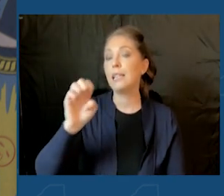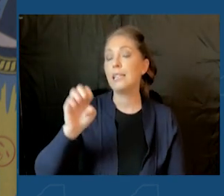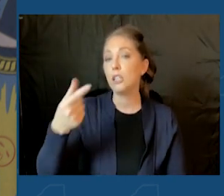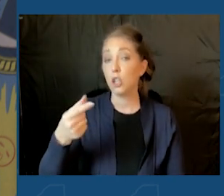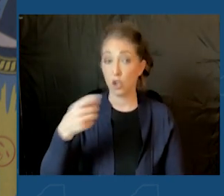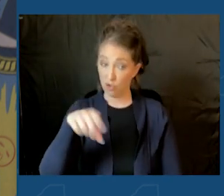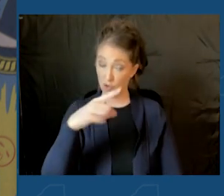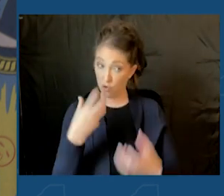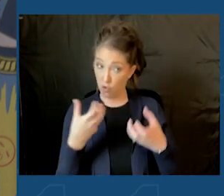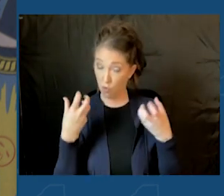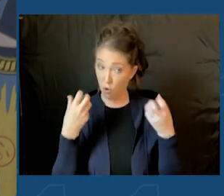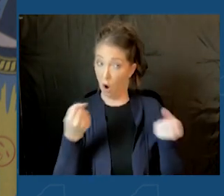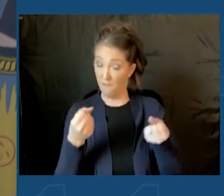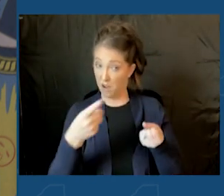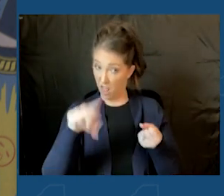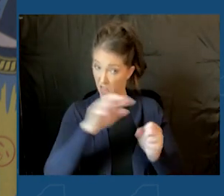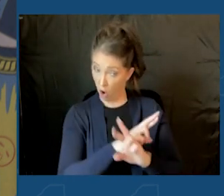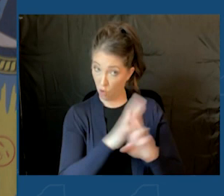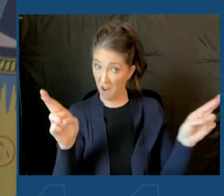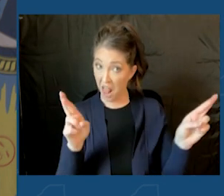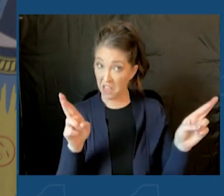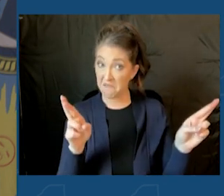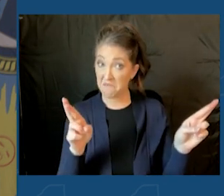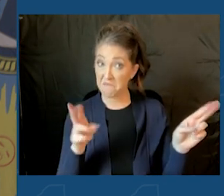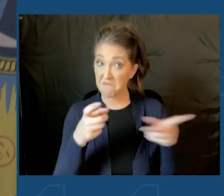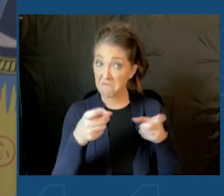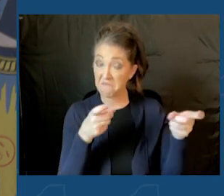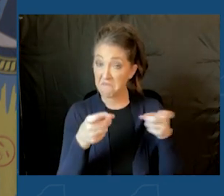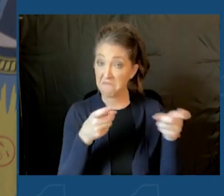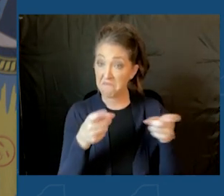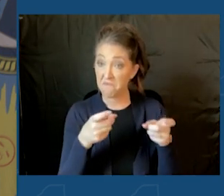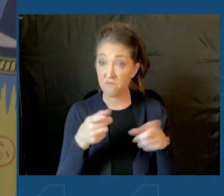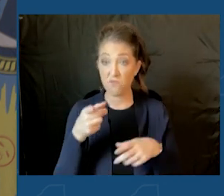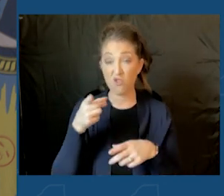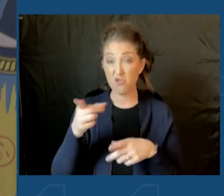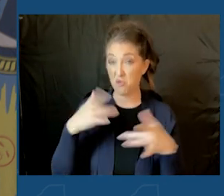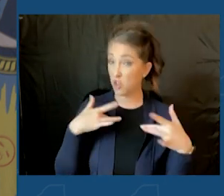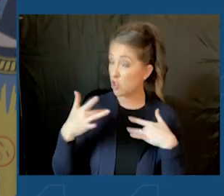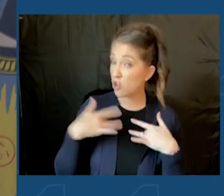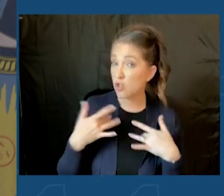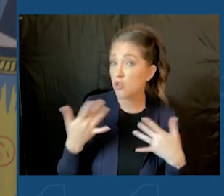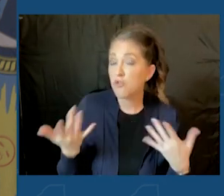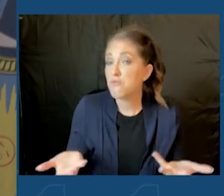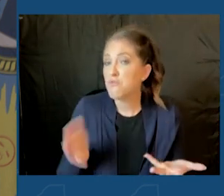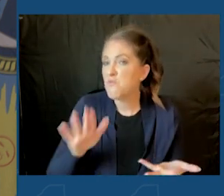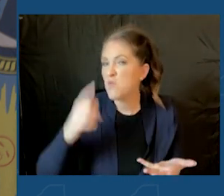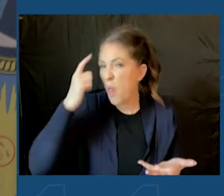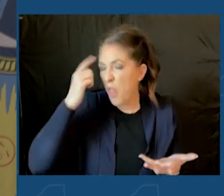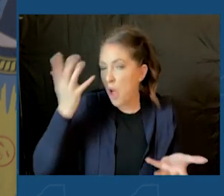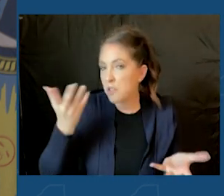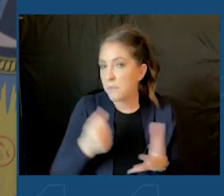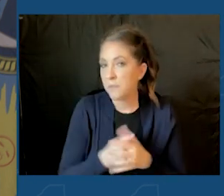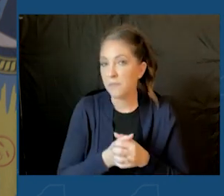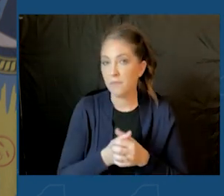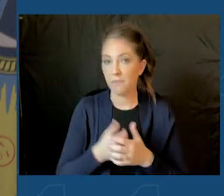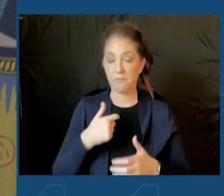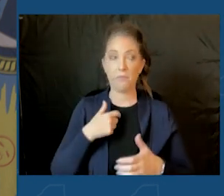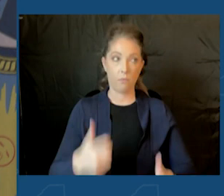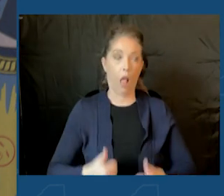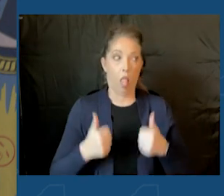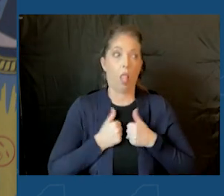the next big storm, or do you still have some concerns, or what are your thoughts on that? I live with